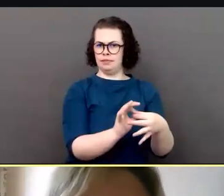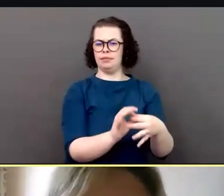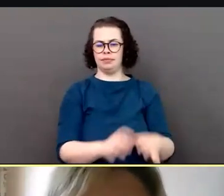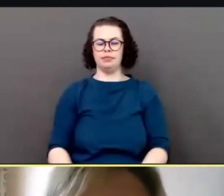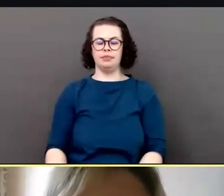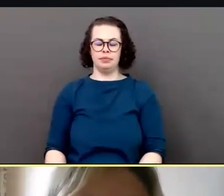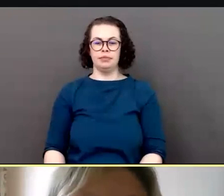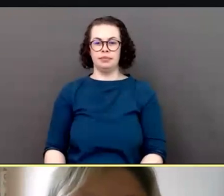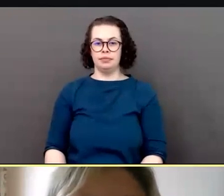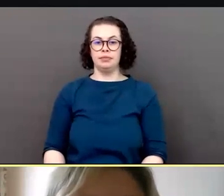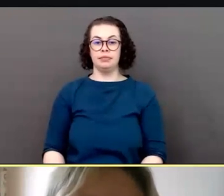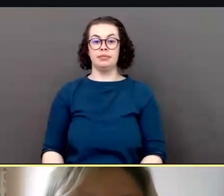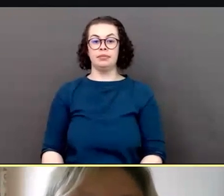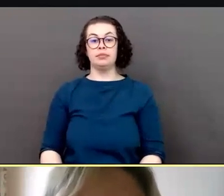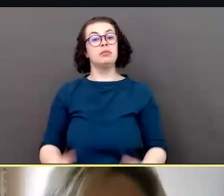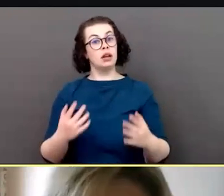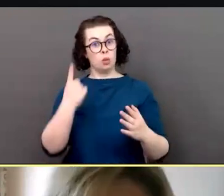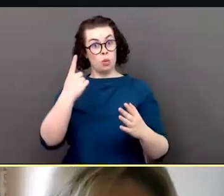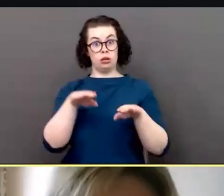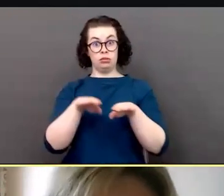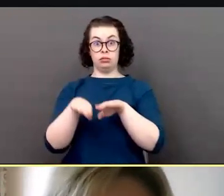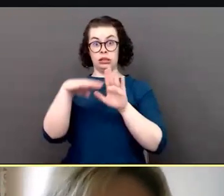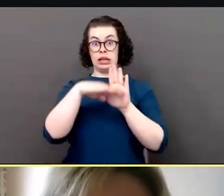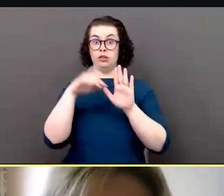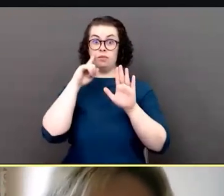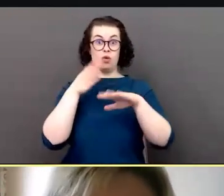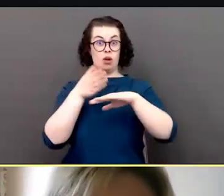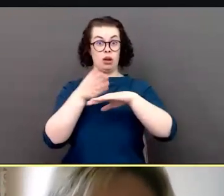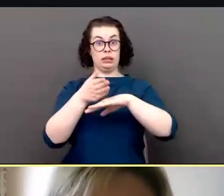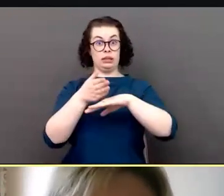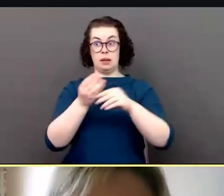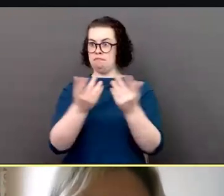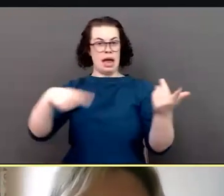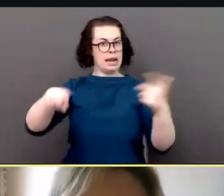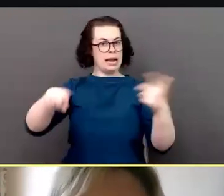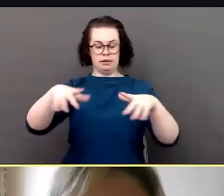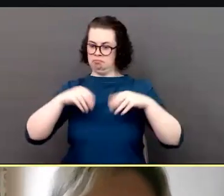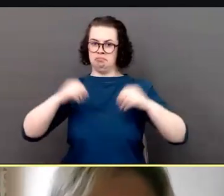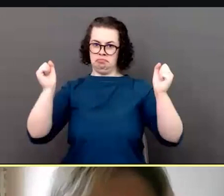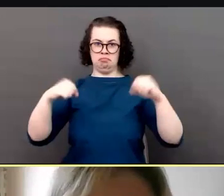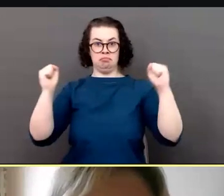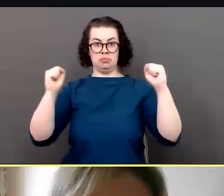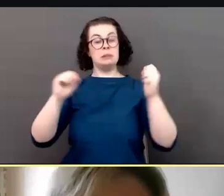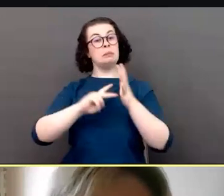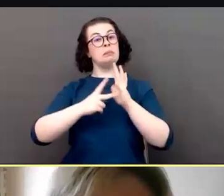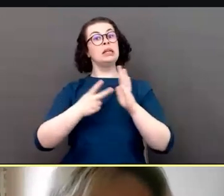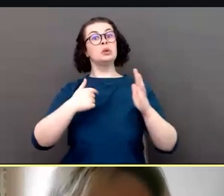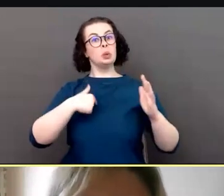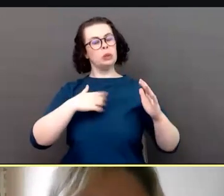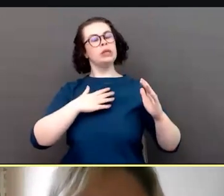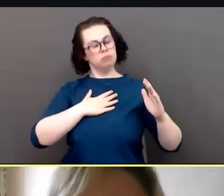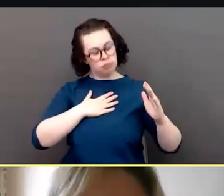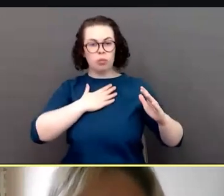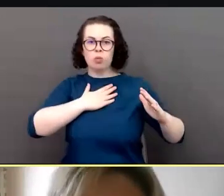by unanimity on accessibility to the built environment can show commitment to accessibility